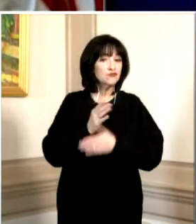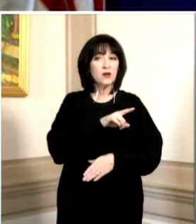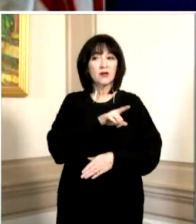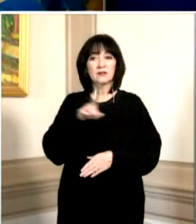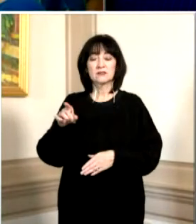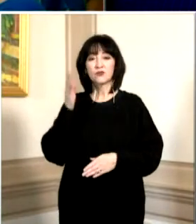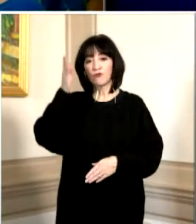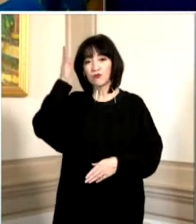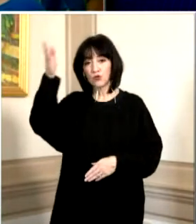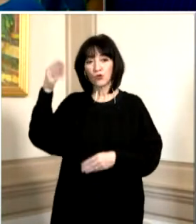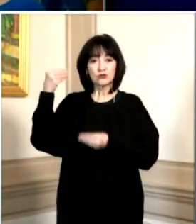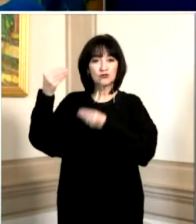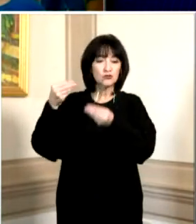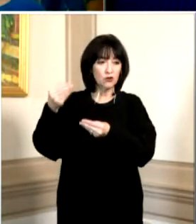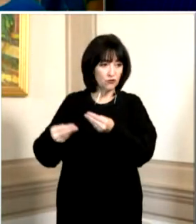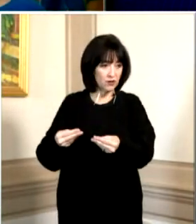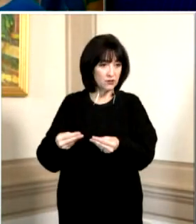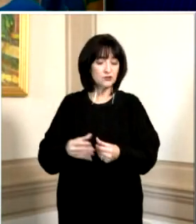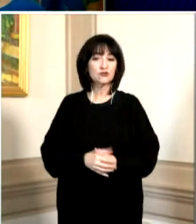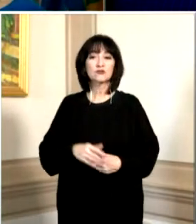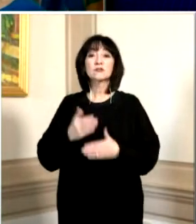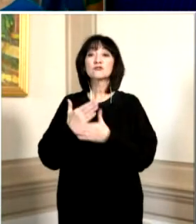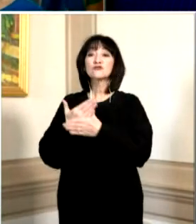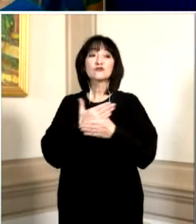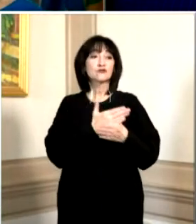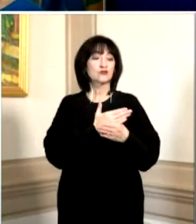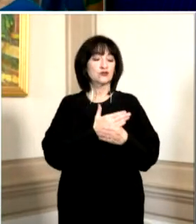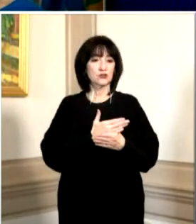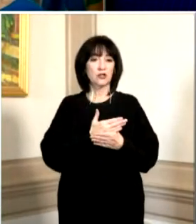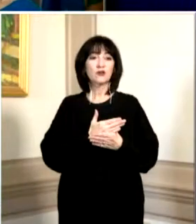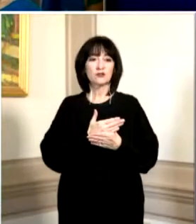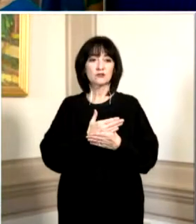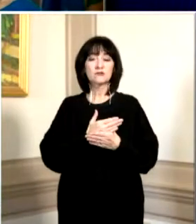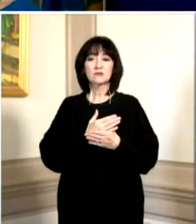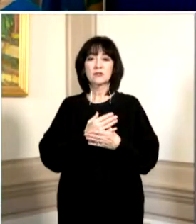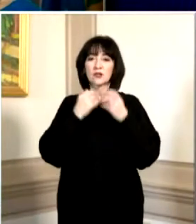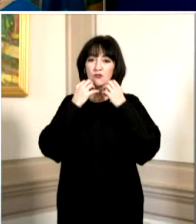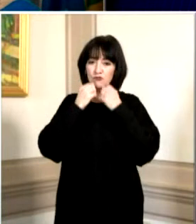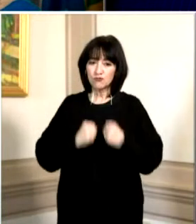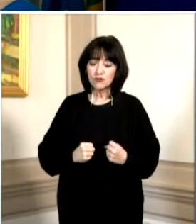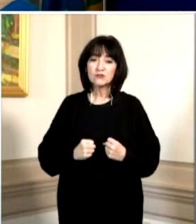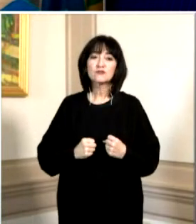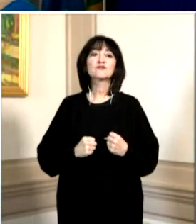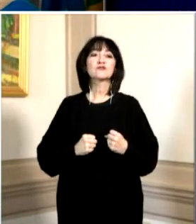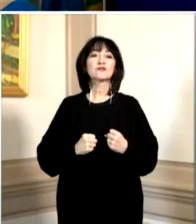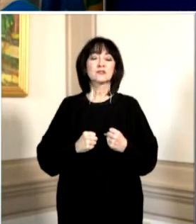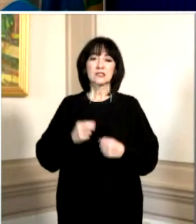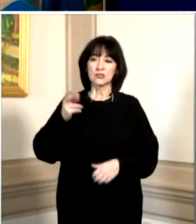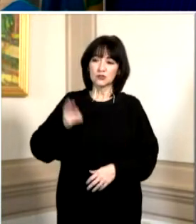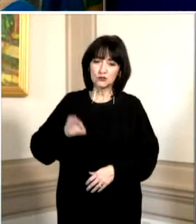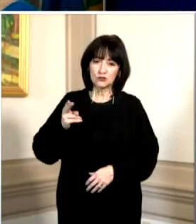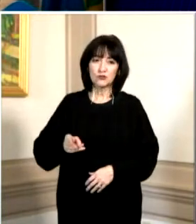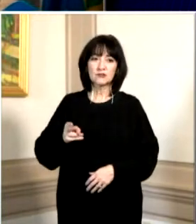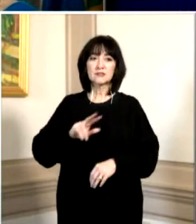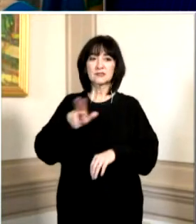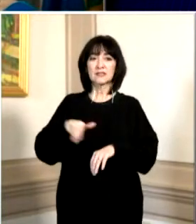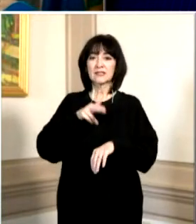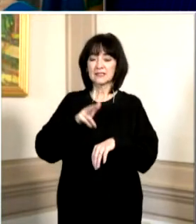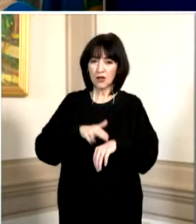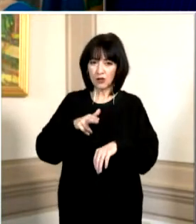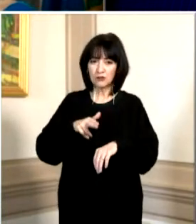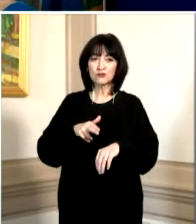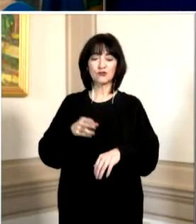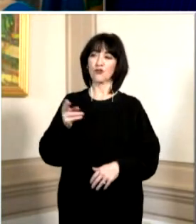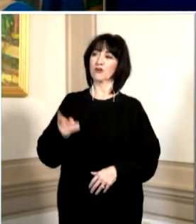the rich historic to share the rich, historic, and natural heritage of Delaware. and natural heritage of